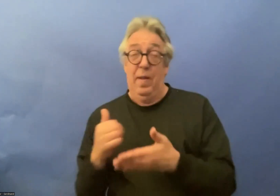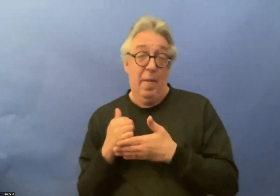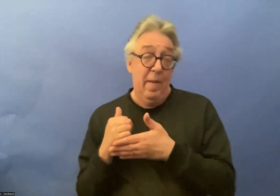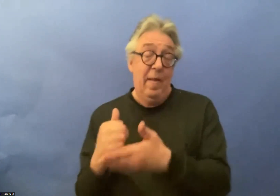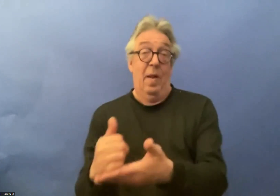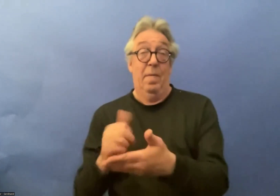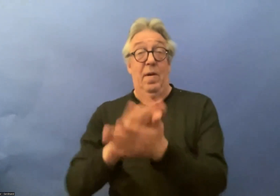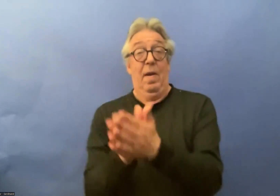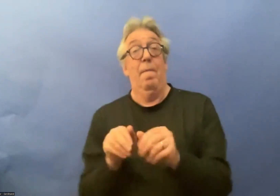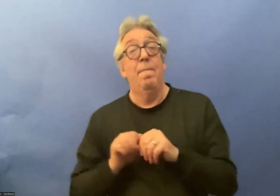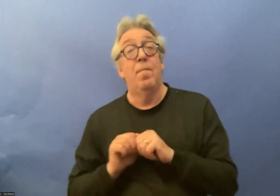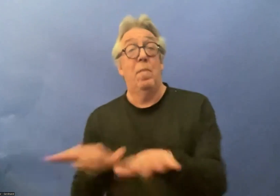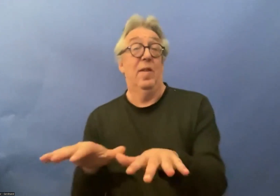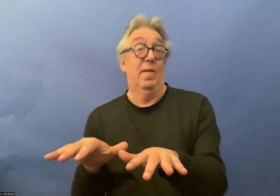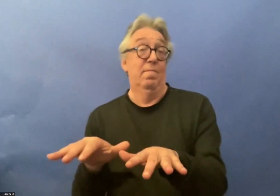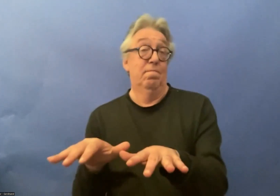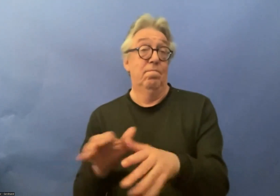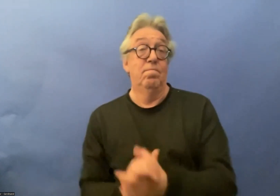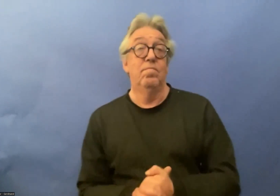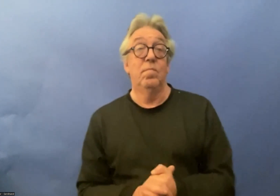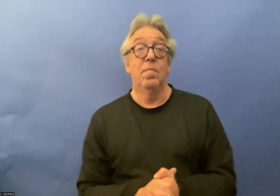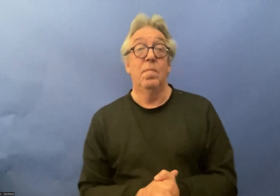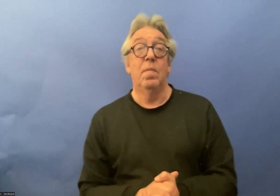their work.